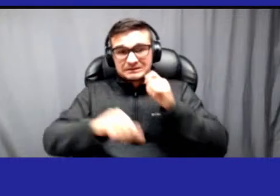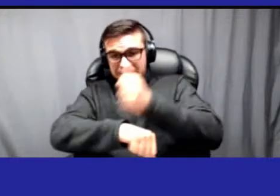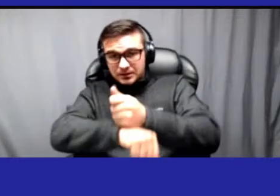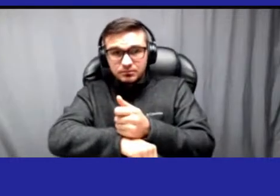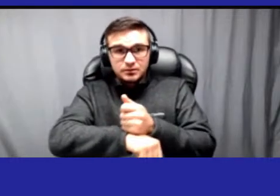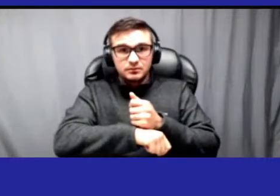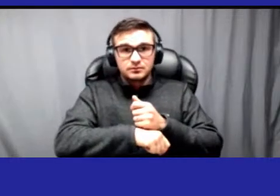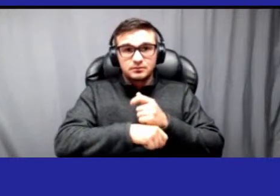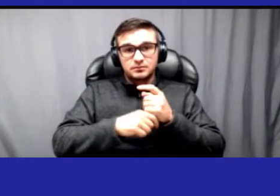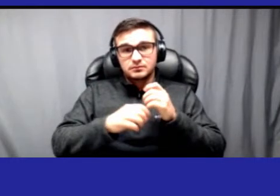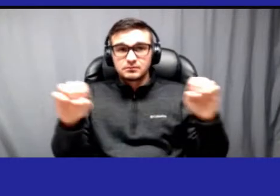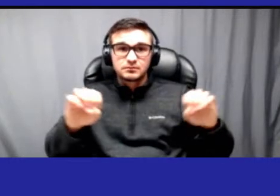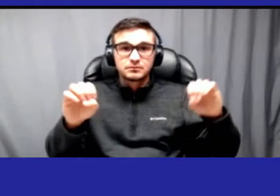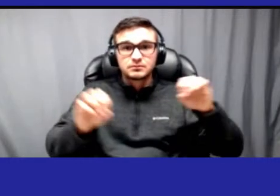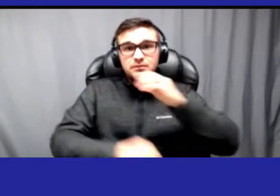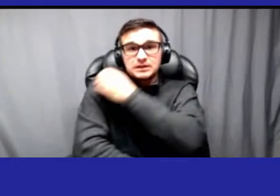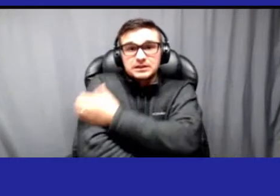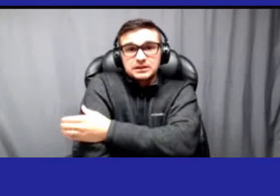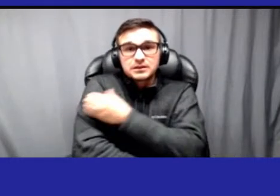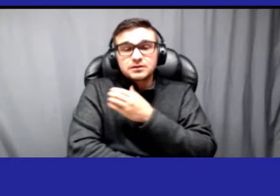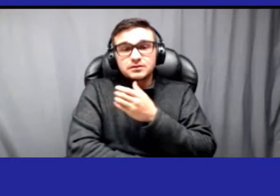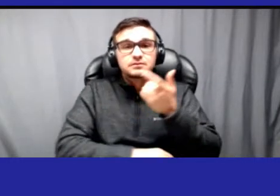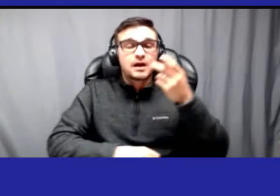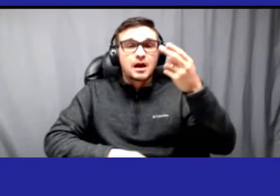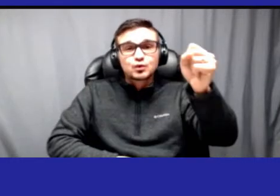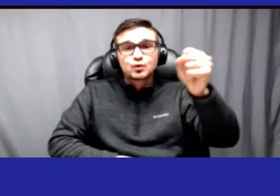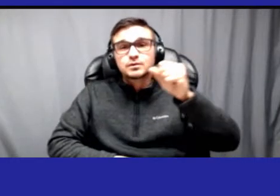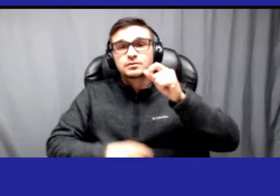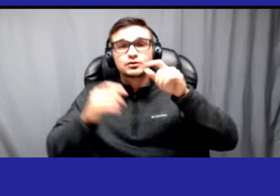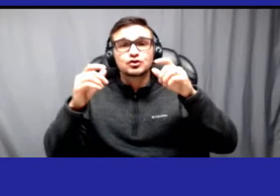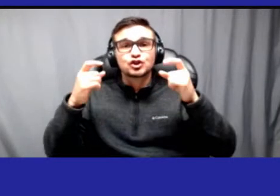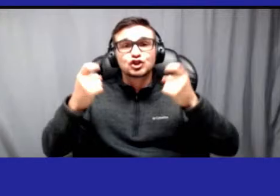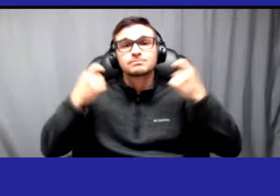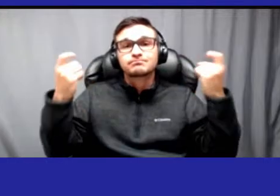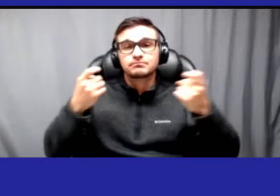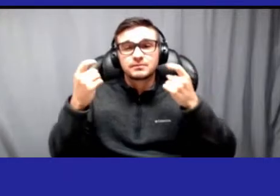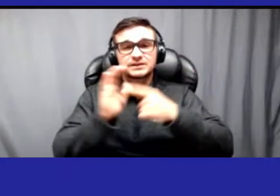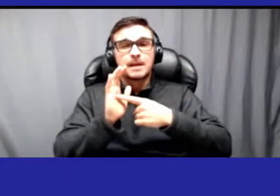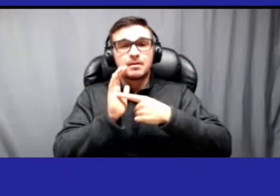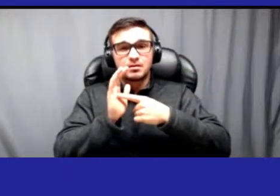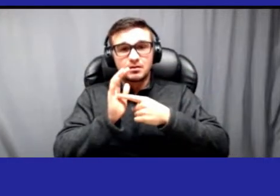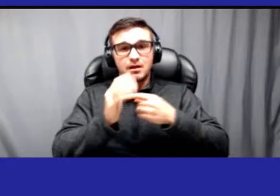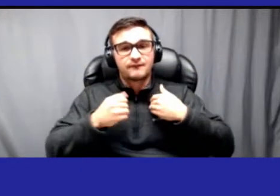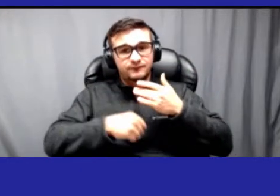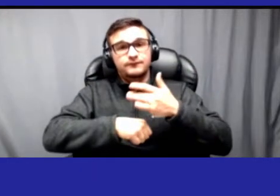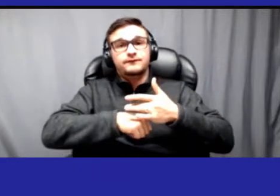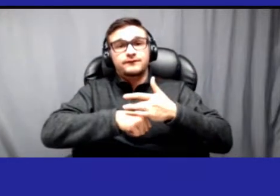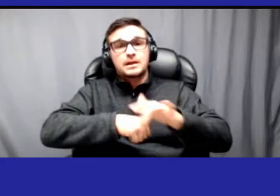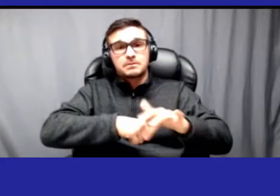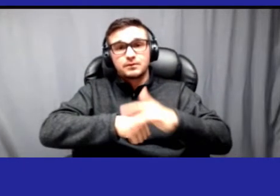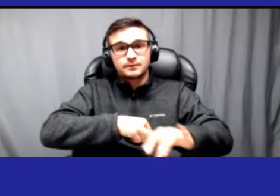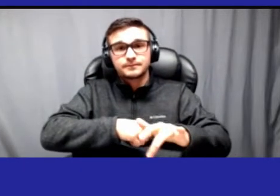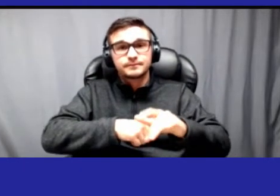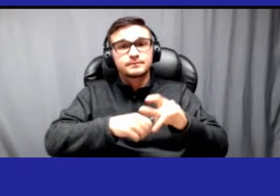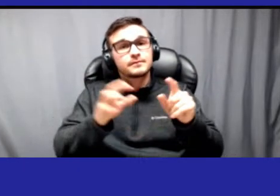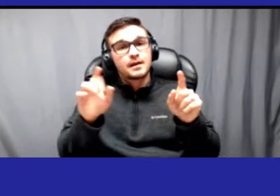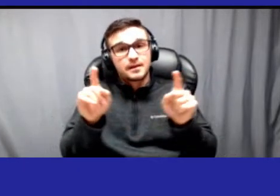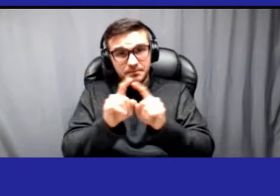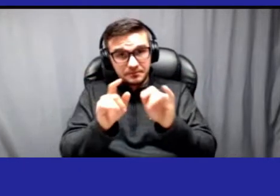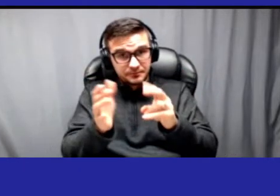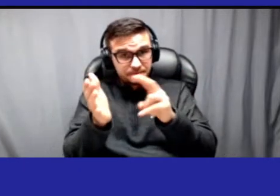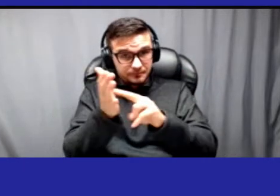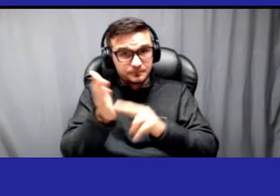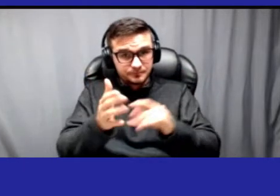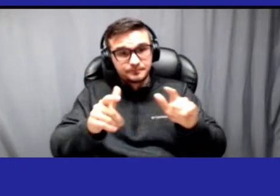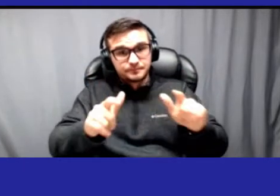school gymnasium, for example. So we would be able to have that capacity available to us. Similarly, that contract also allows us to provide for very short